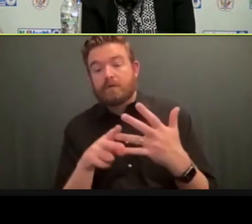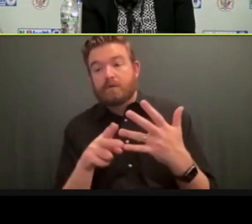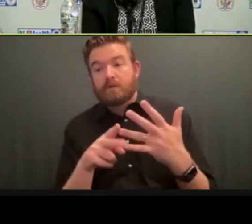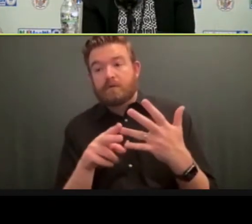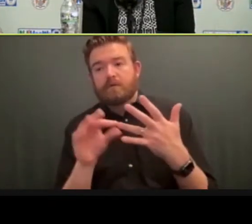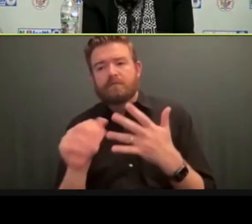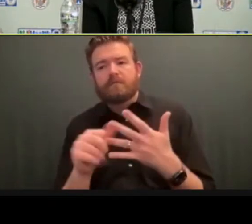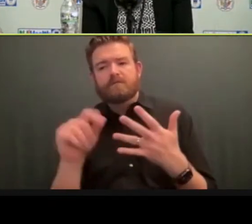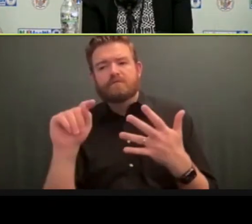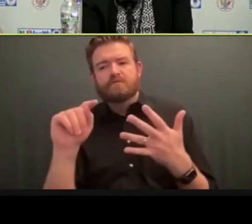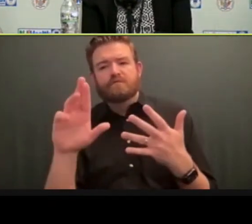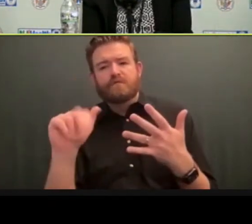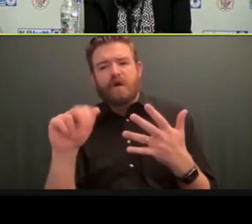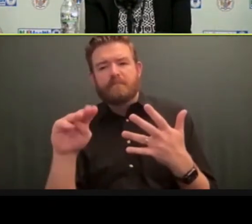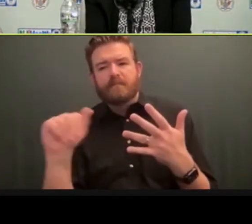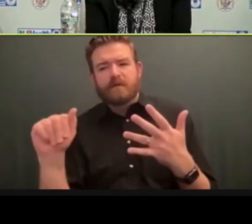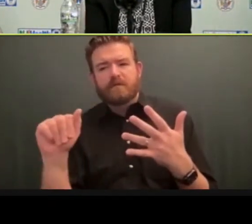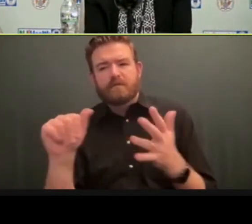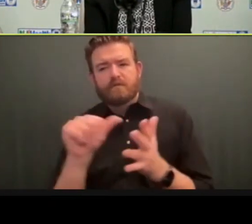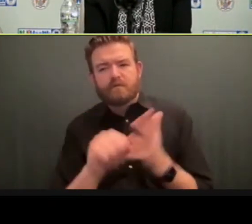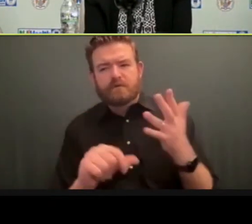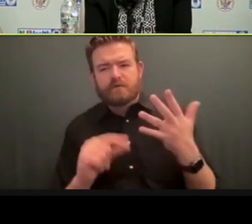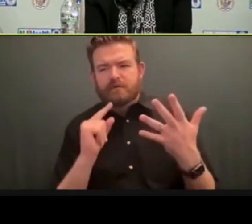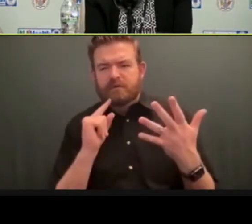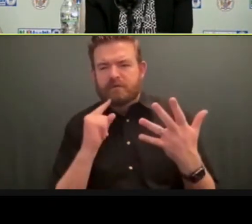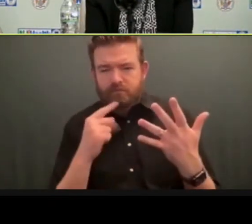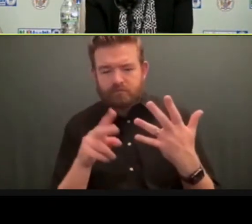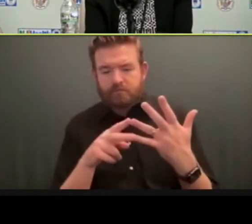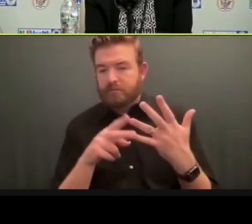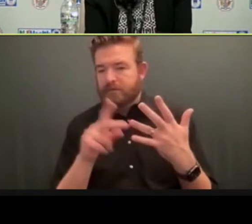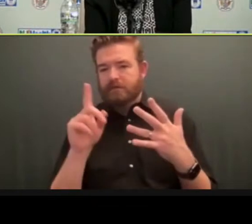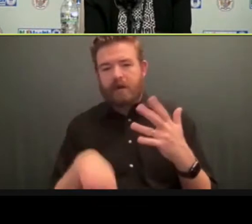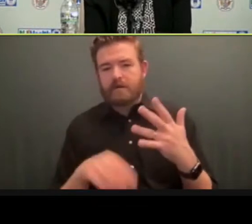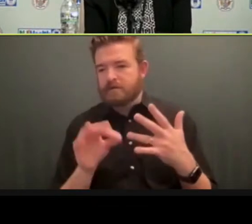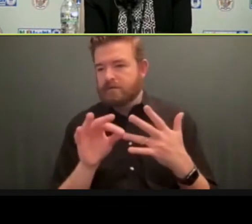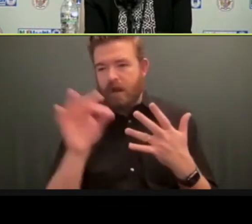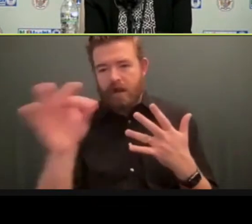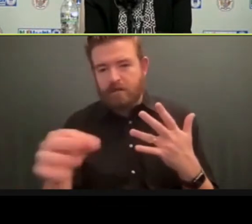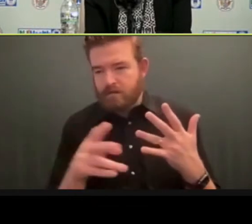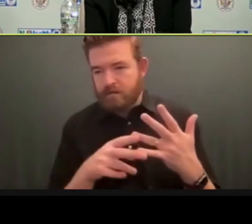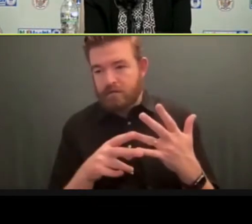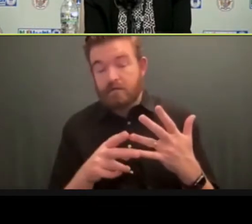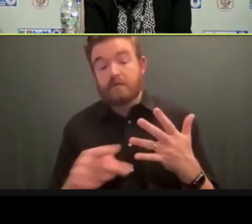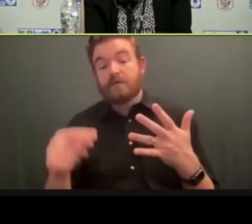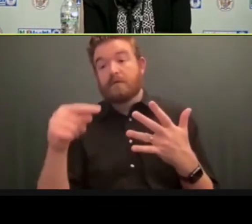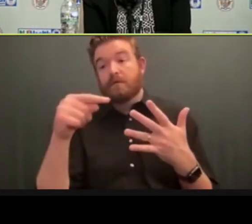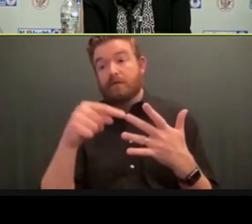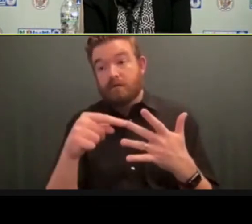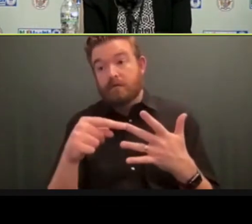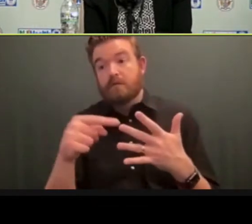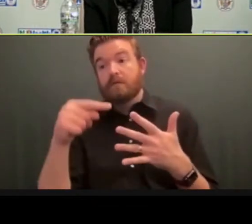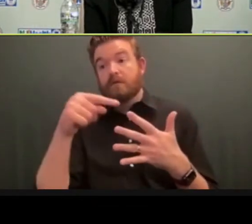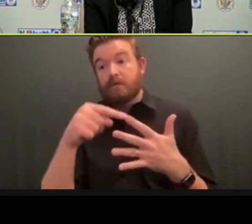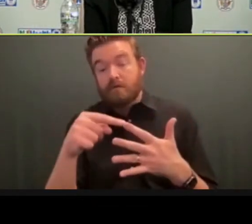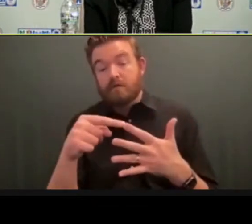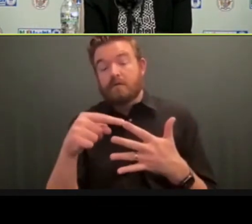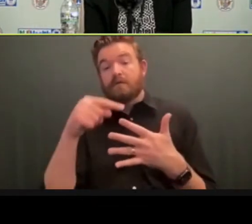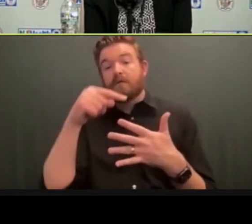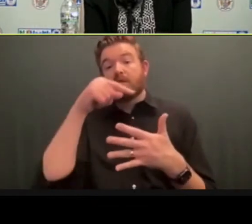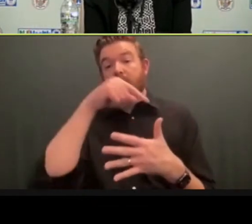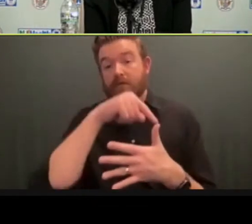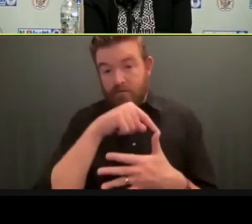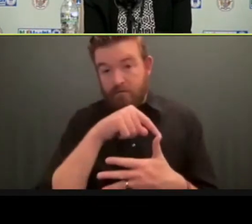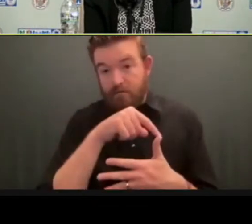surgical emergencies that cannot be delayed. Levels 3, 4, and 5 are